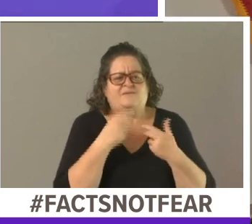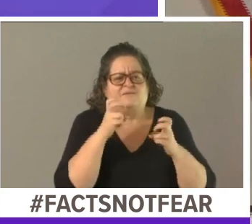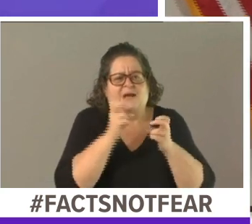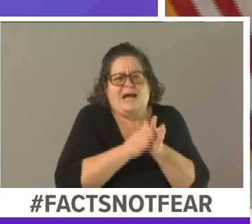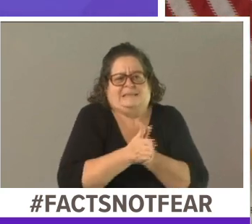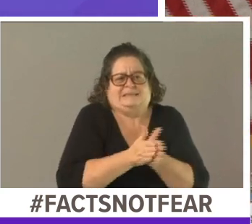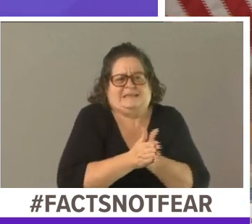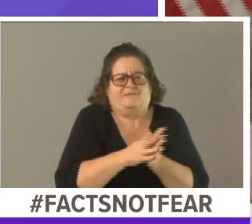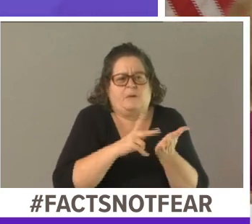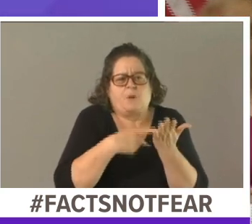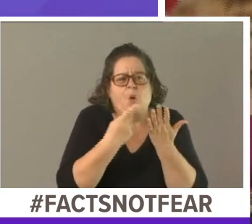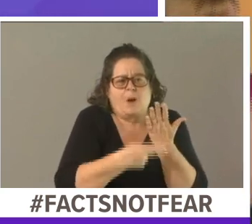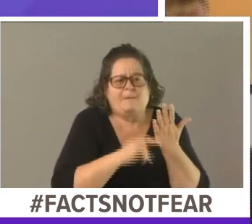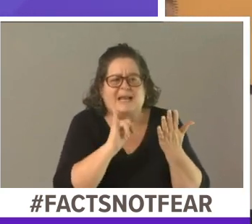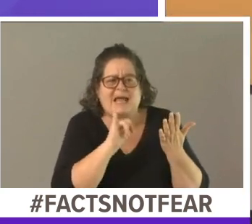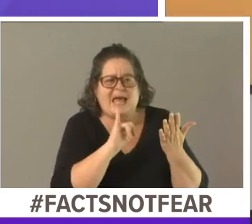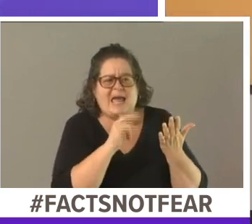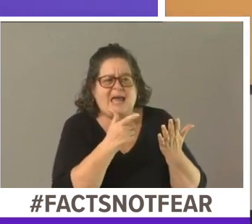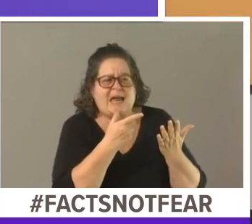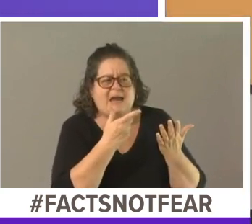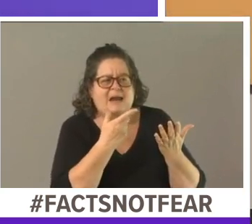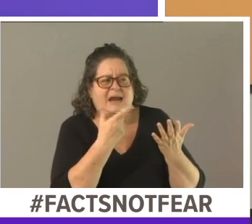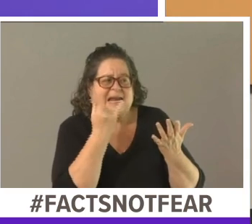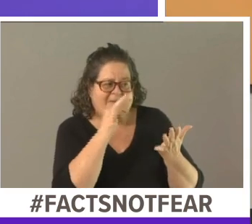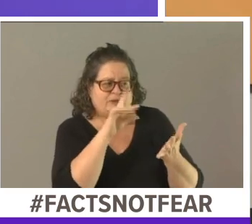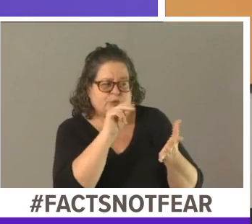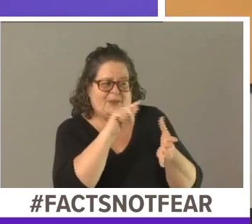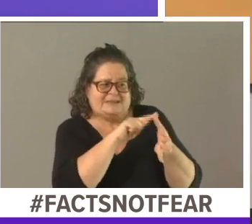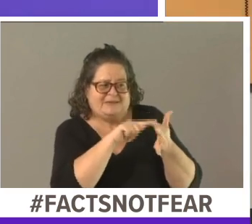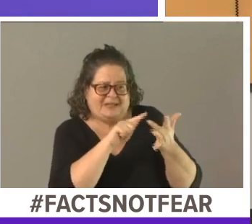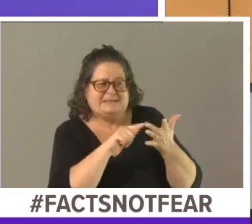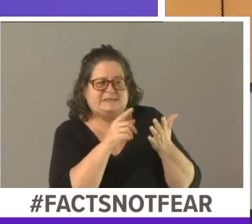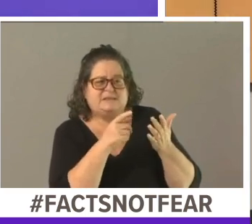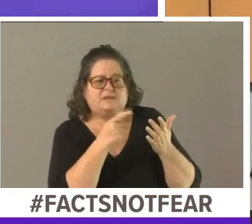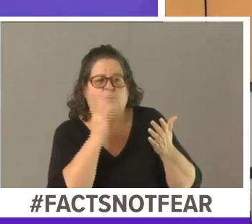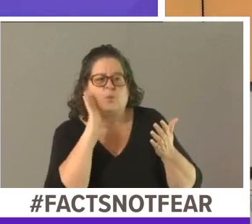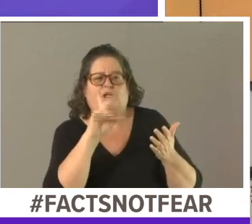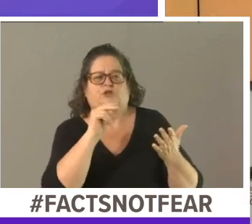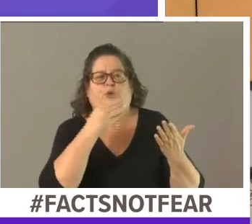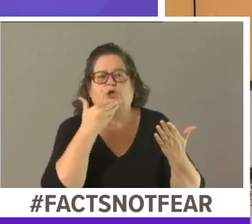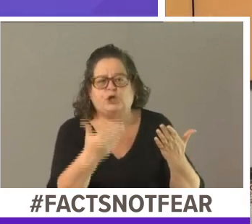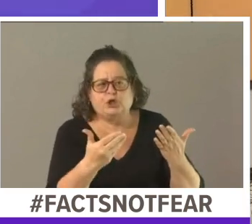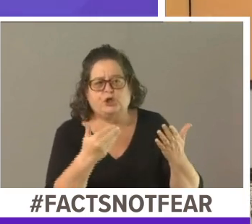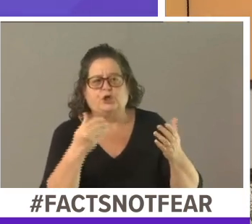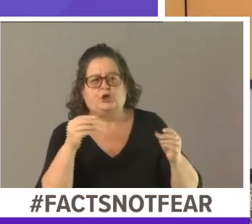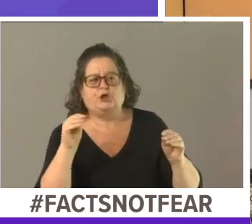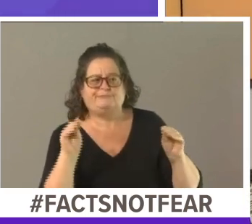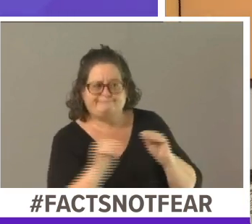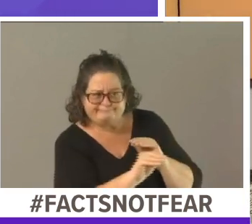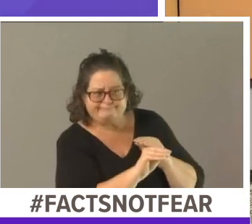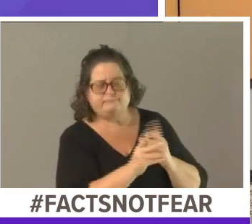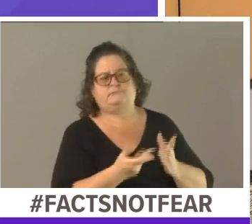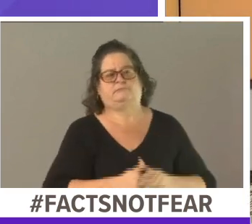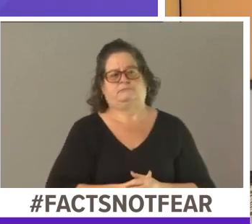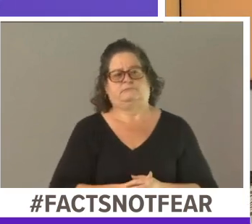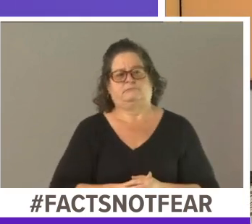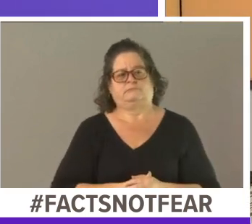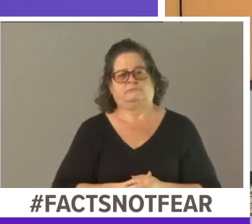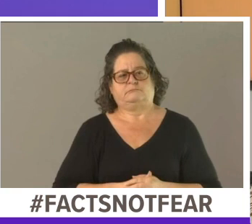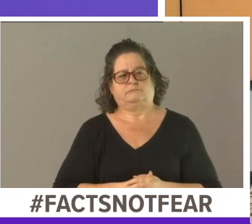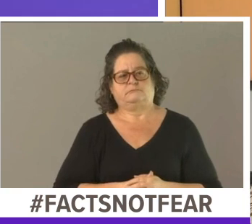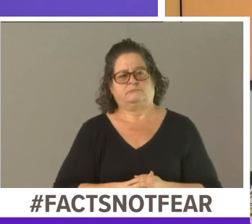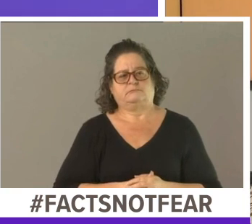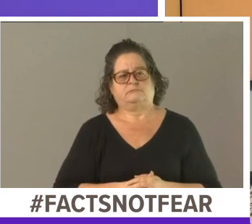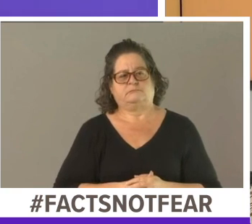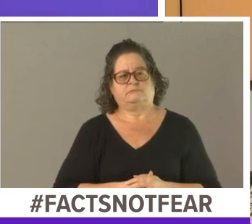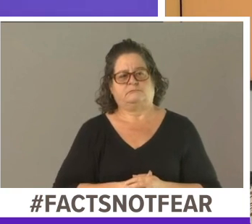for the good work your entire team is at the Department of Health Services. I know how hard they're all working, and all of Arizona